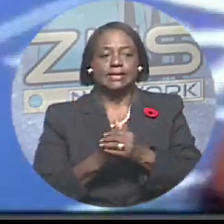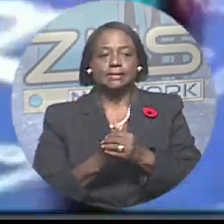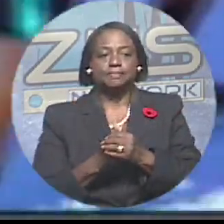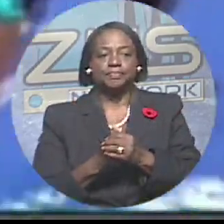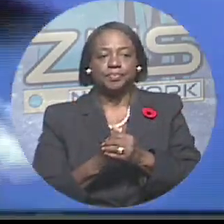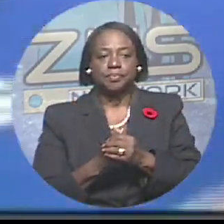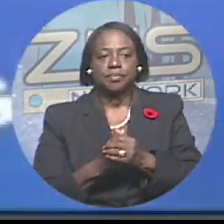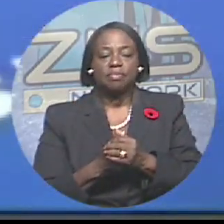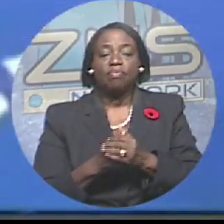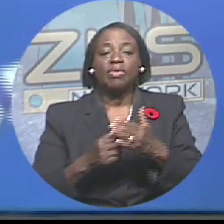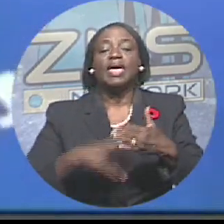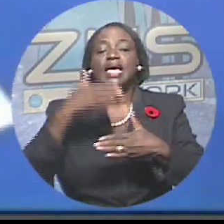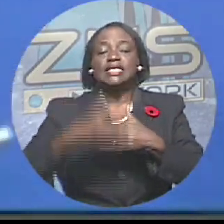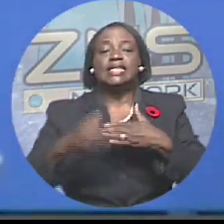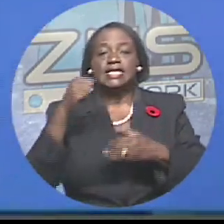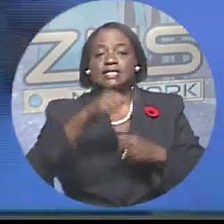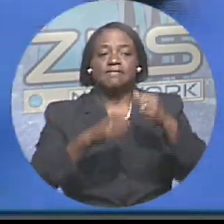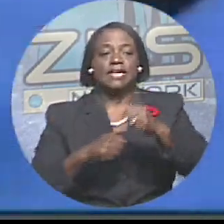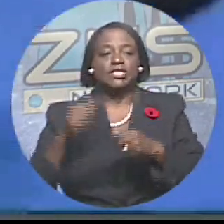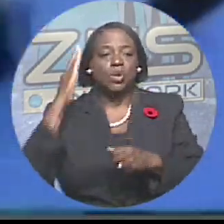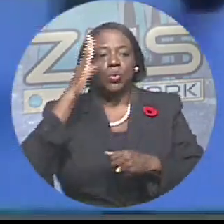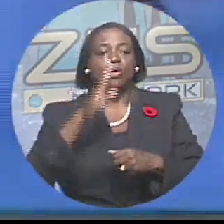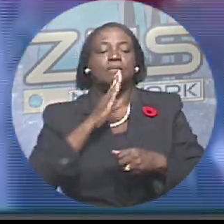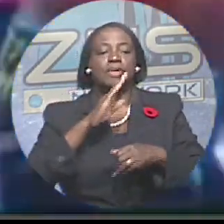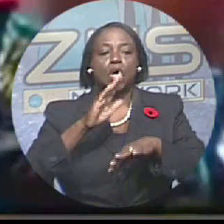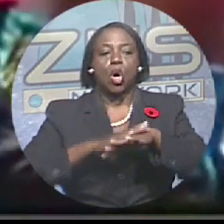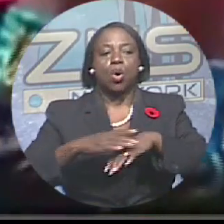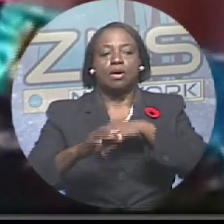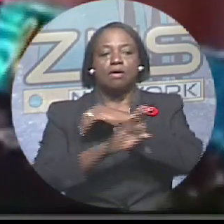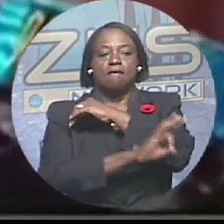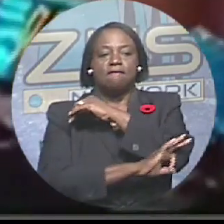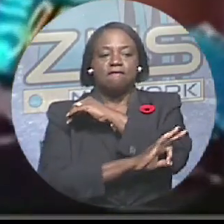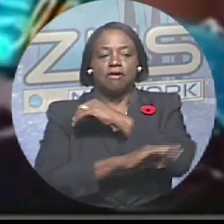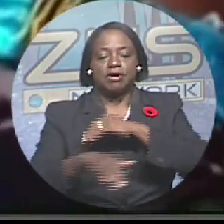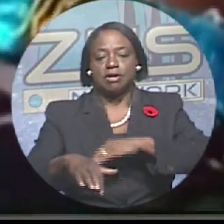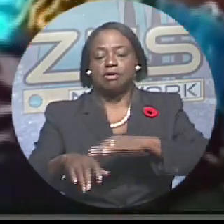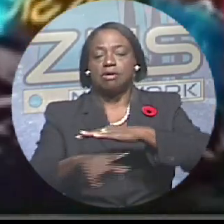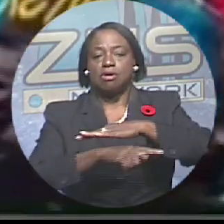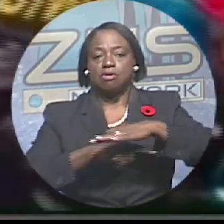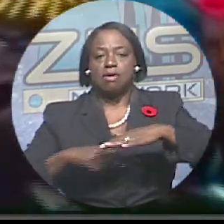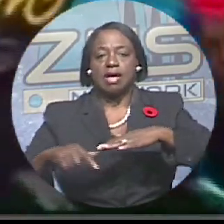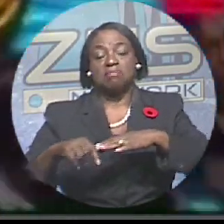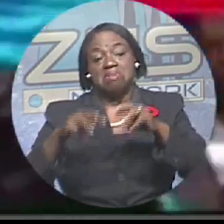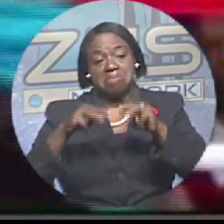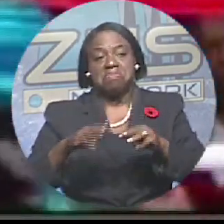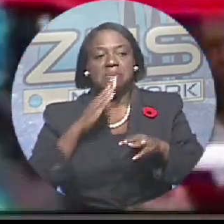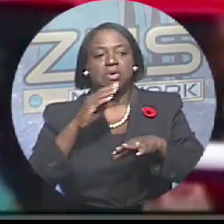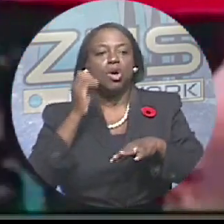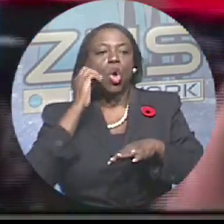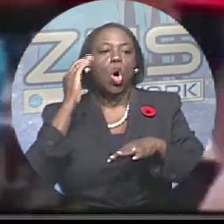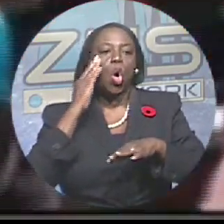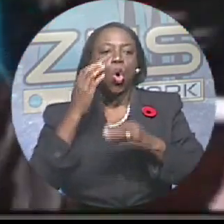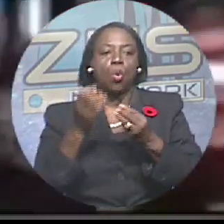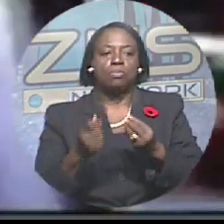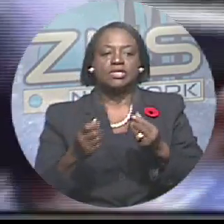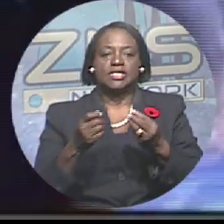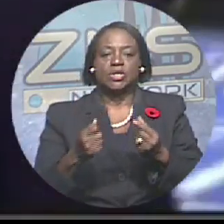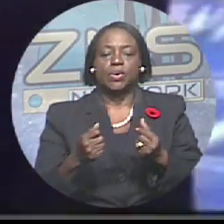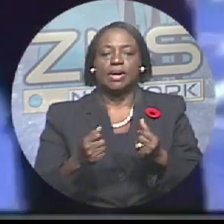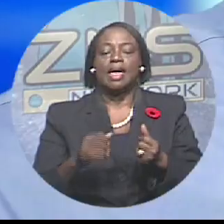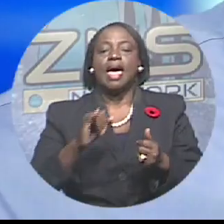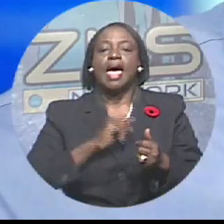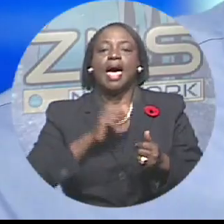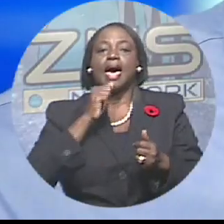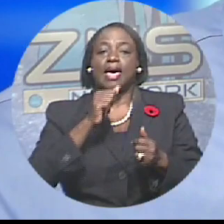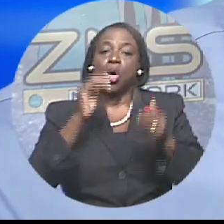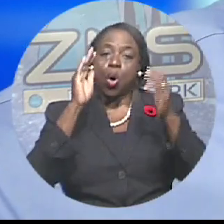Hoya, his next fight definitely will be on foreign ground, a fight on home soil, a possibility. That is something I anticipate in the